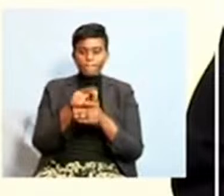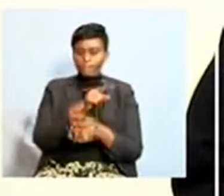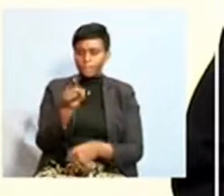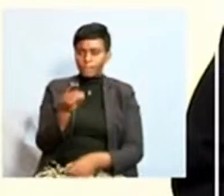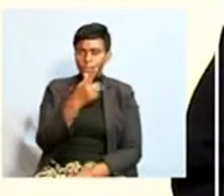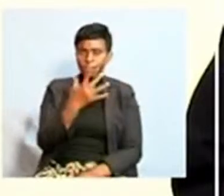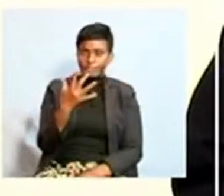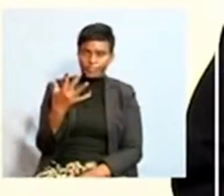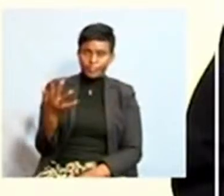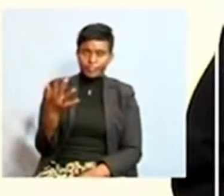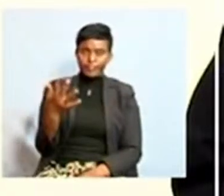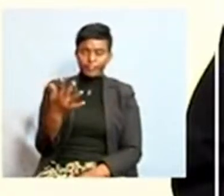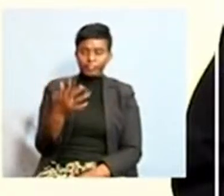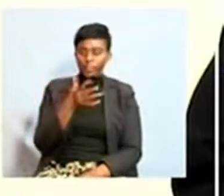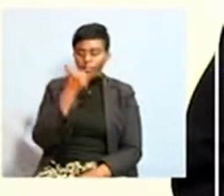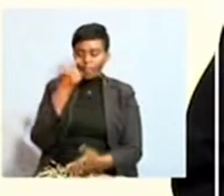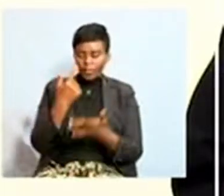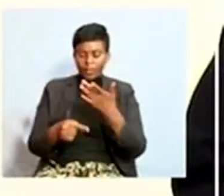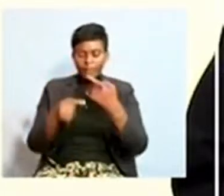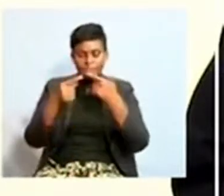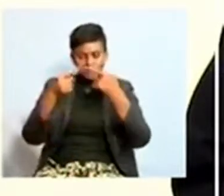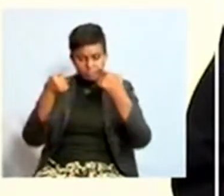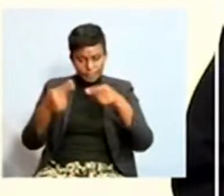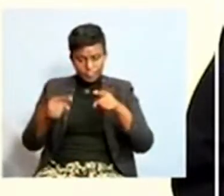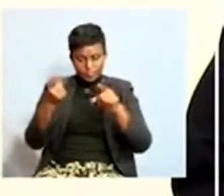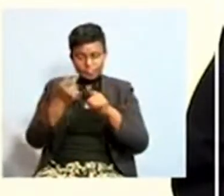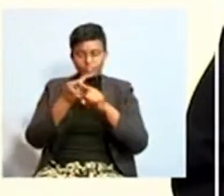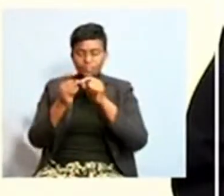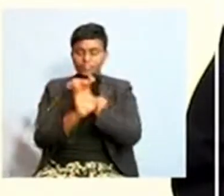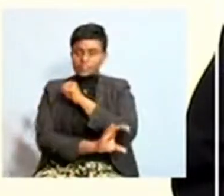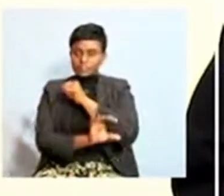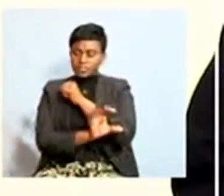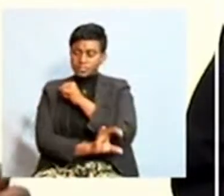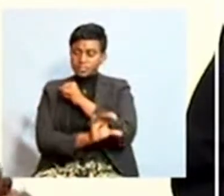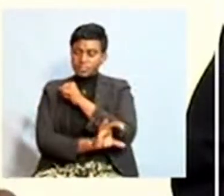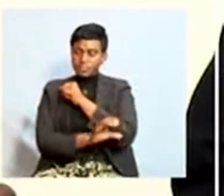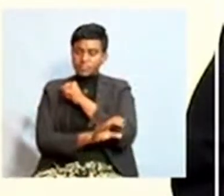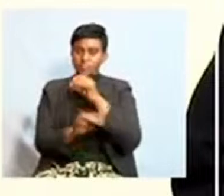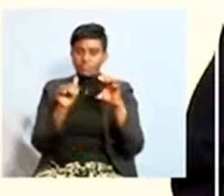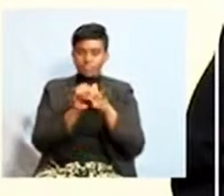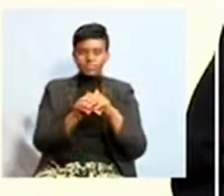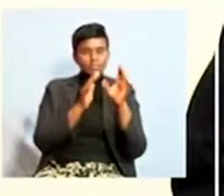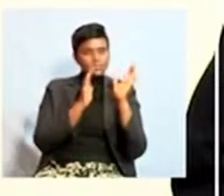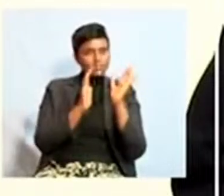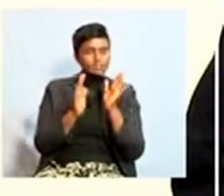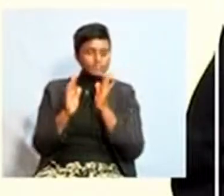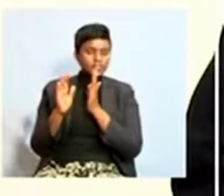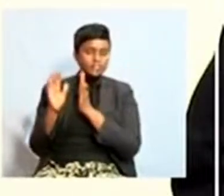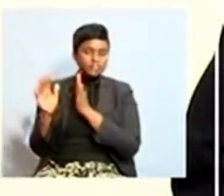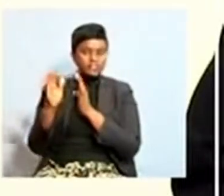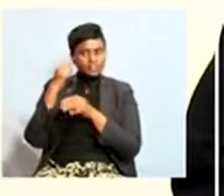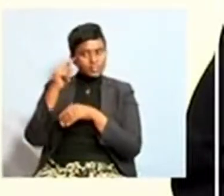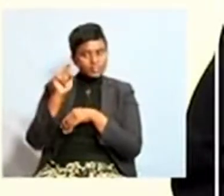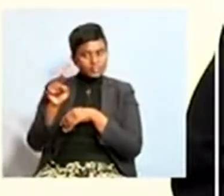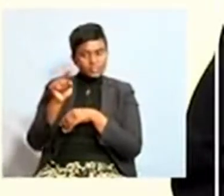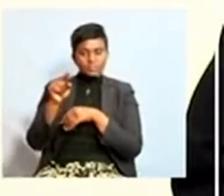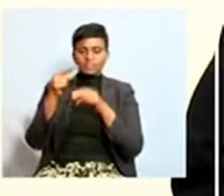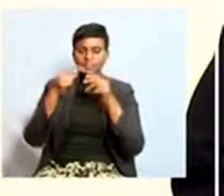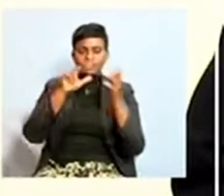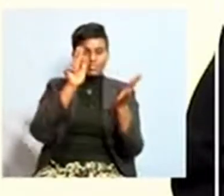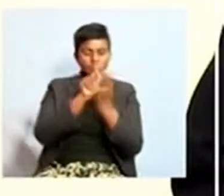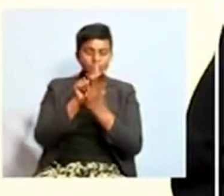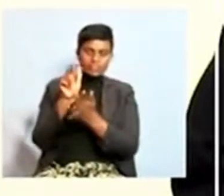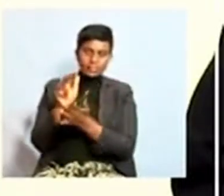things that should be done by the country in preparation for